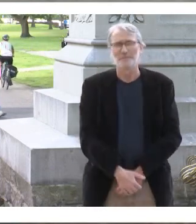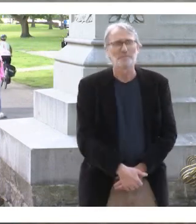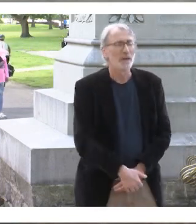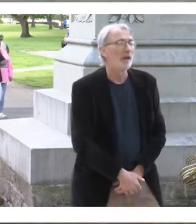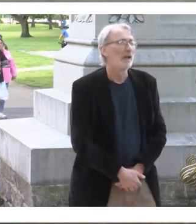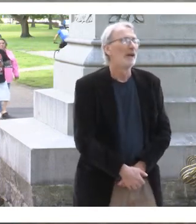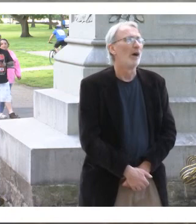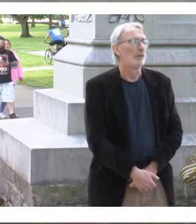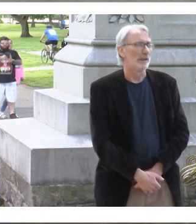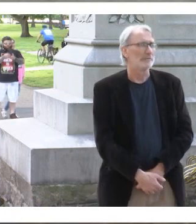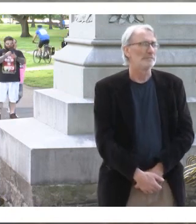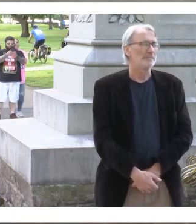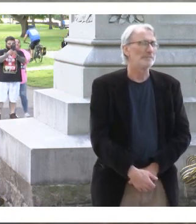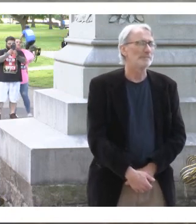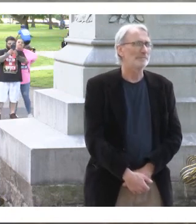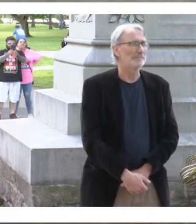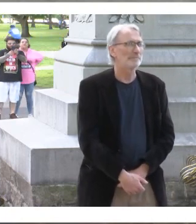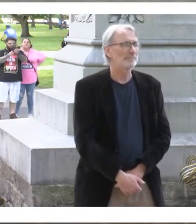Well,